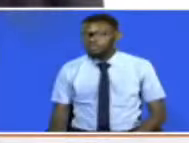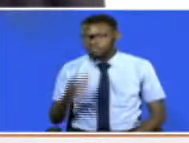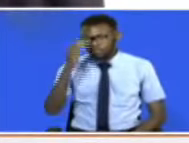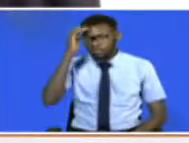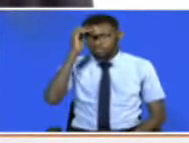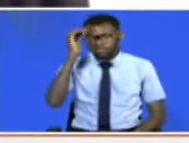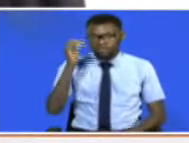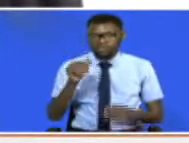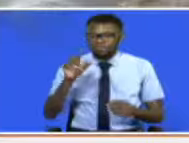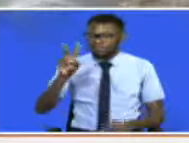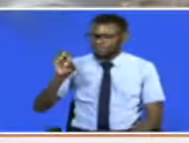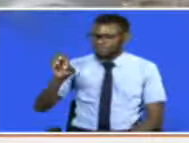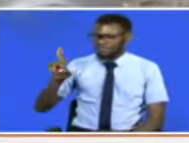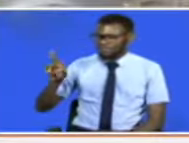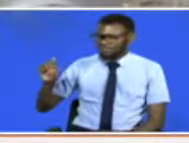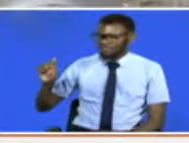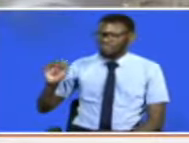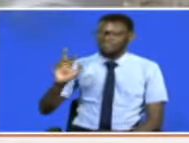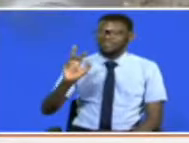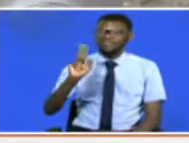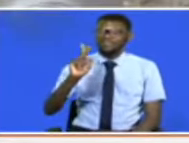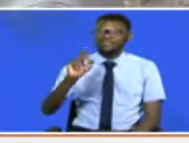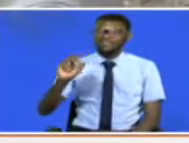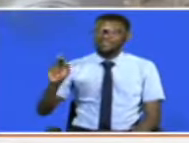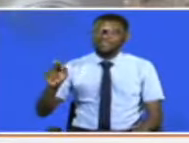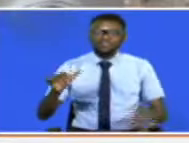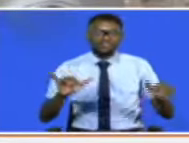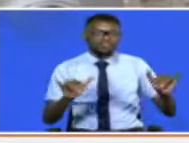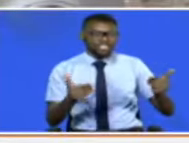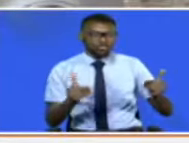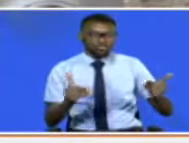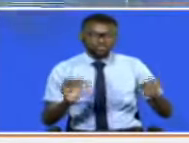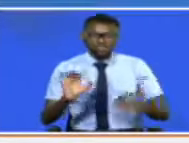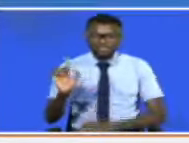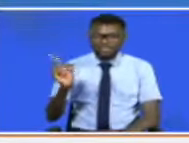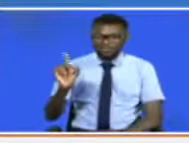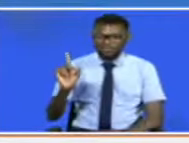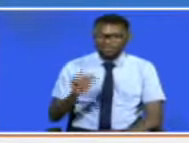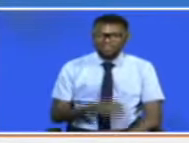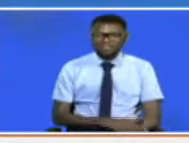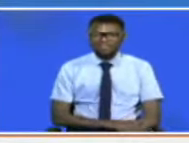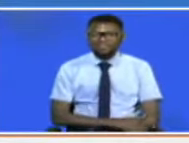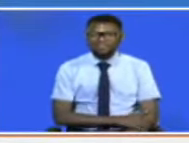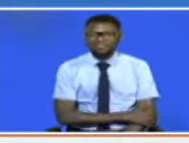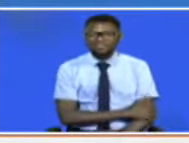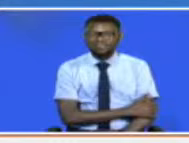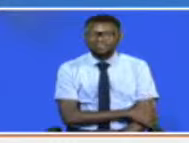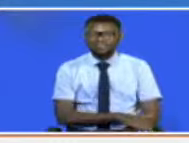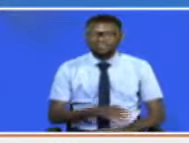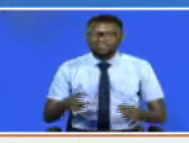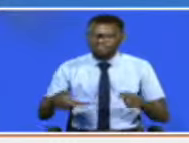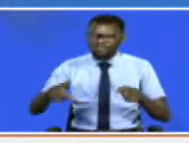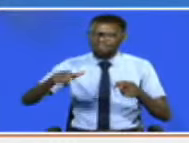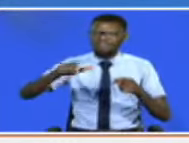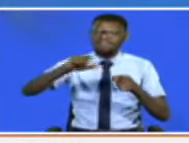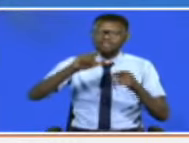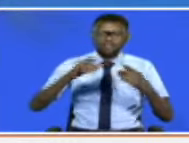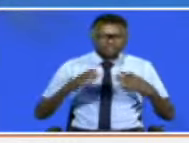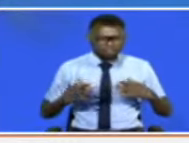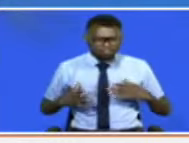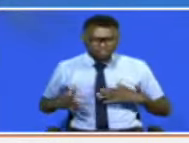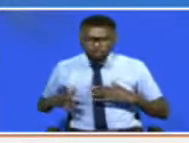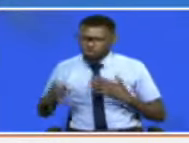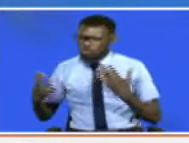Vera Mora, KTN News, Nairobi. how the increase in abduction cases has